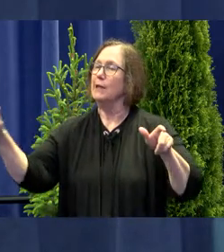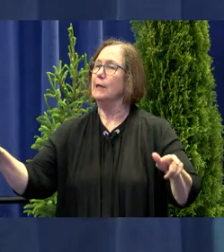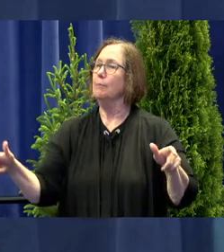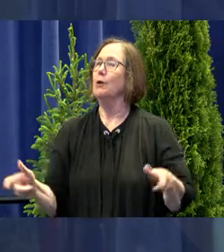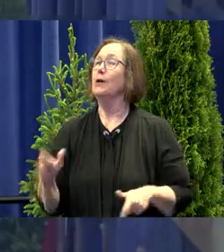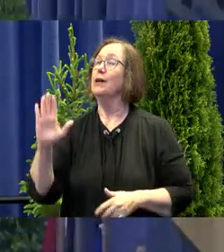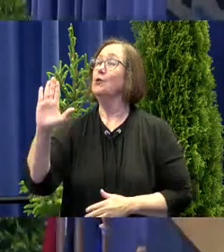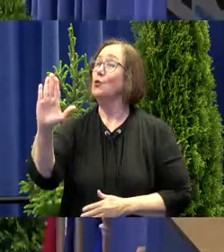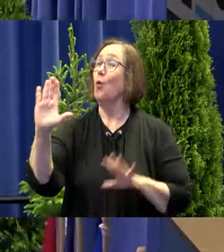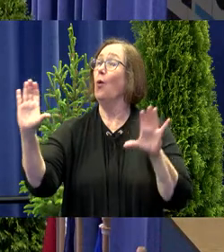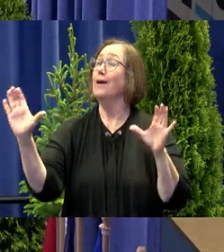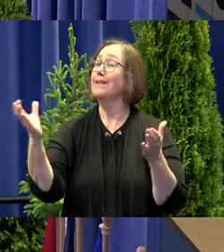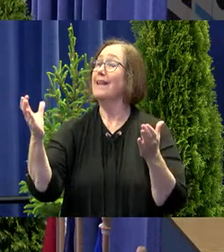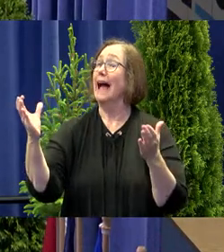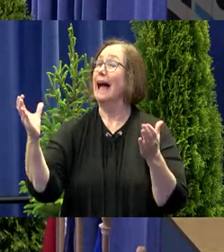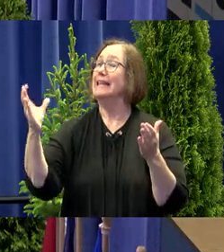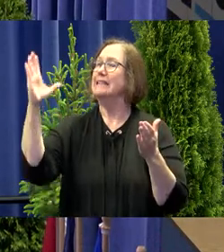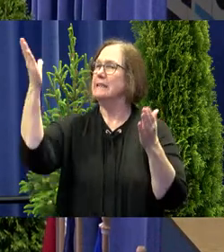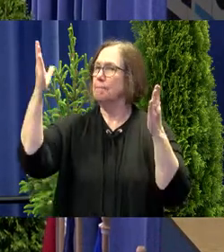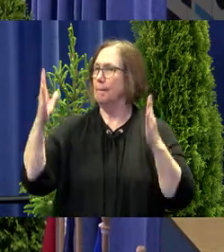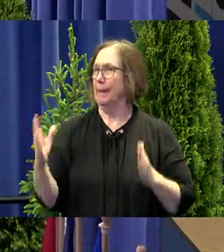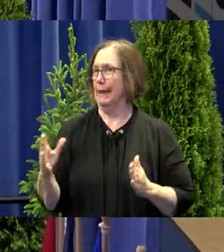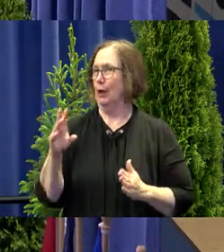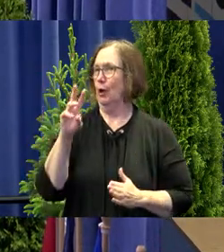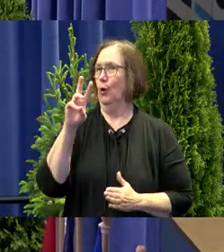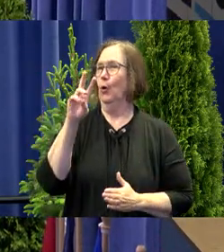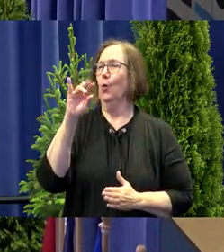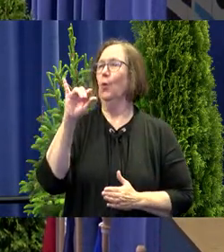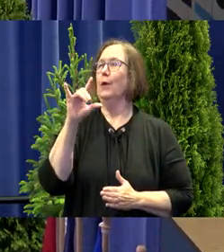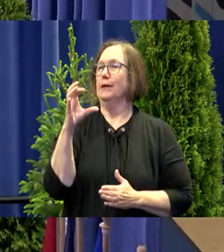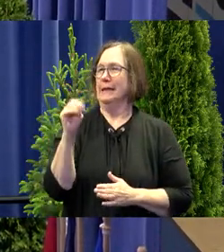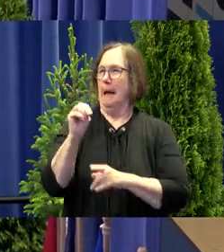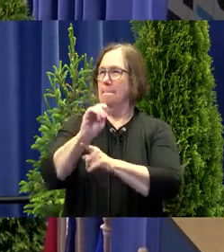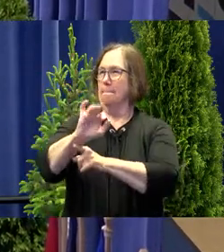speaker, William Mokoi Sa Mina.